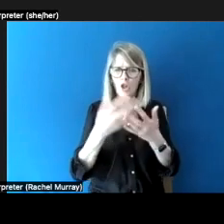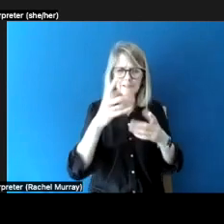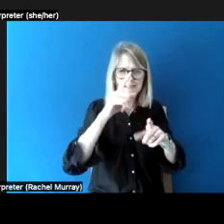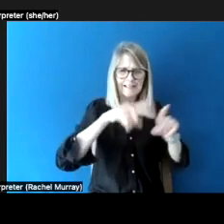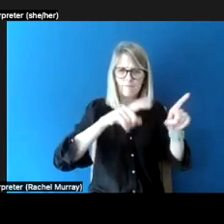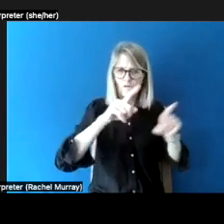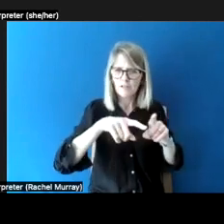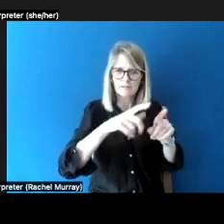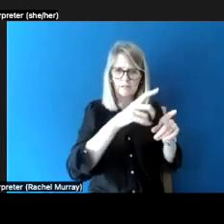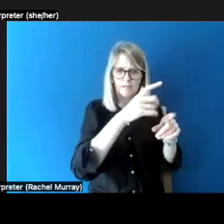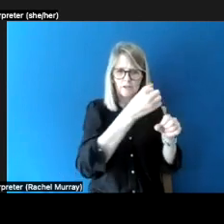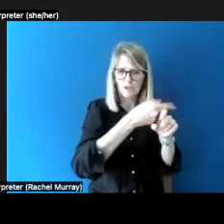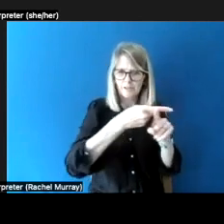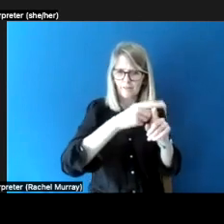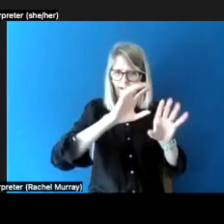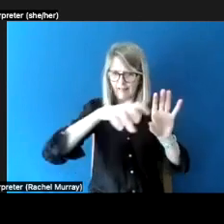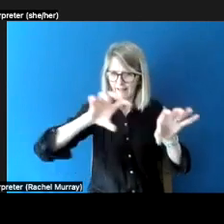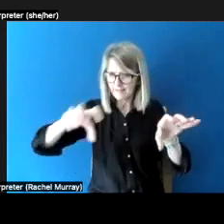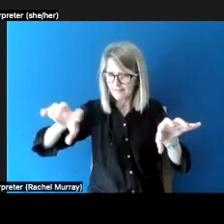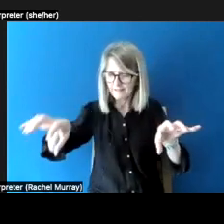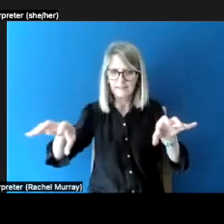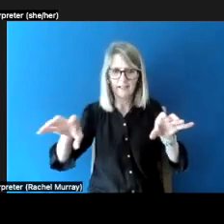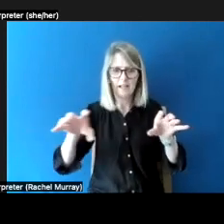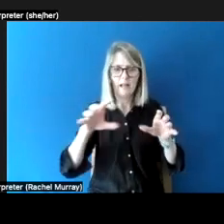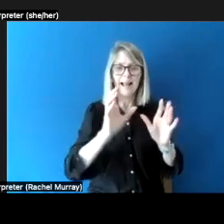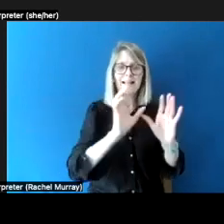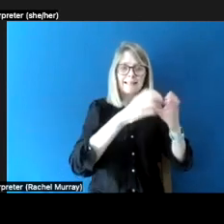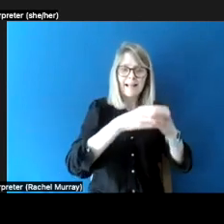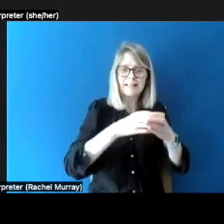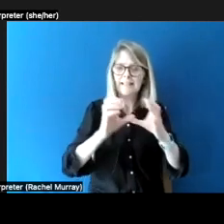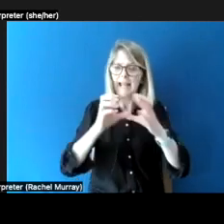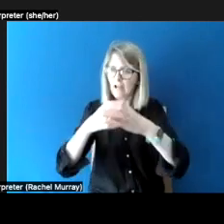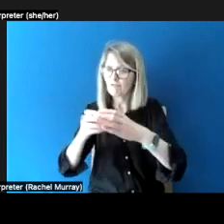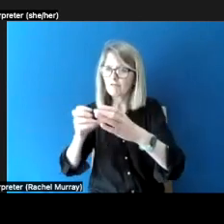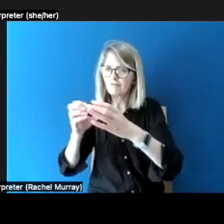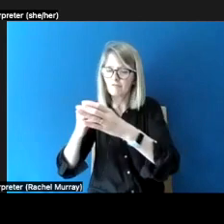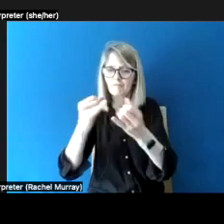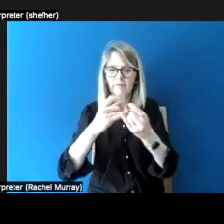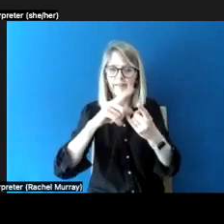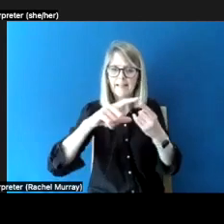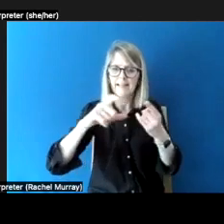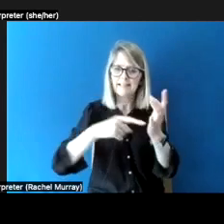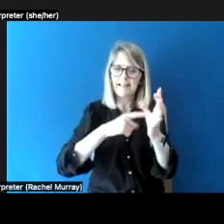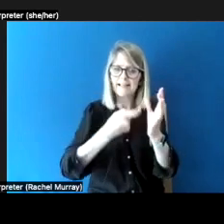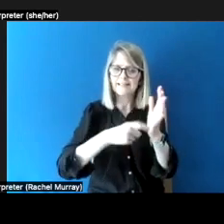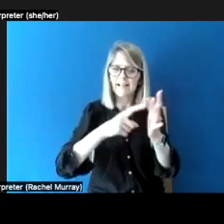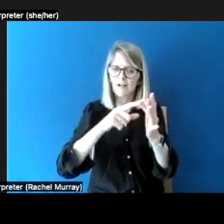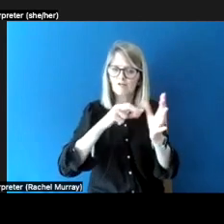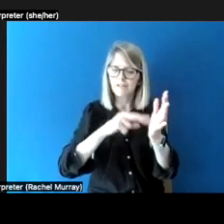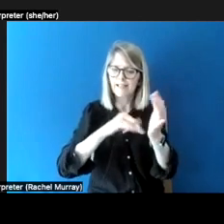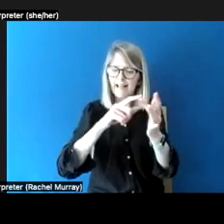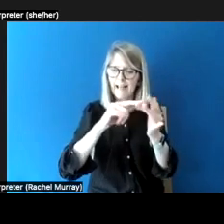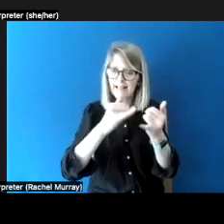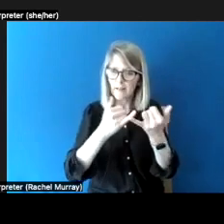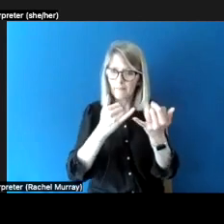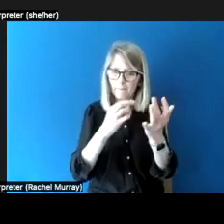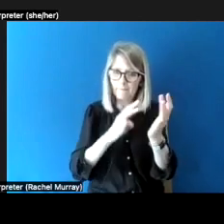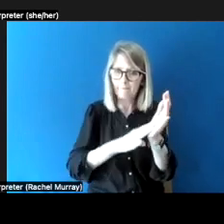sectarianism as a byproduct of a very unique British representational strategy. It's not